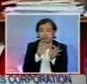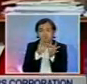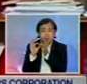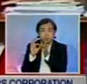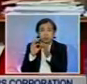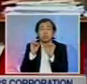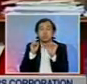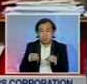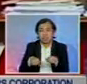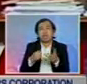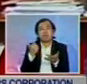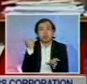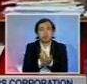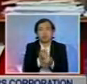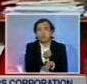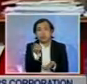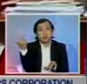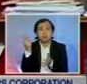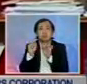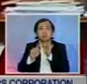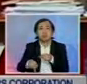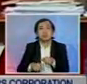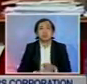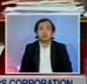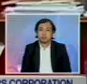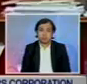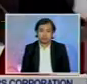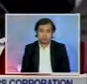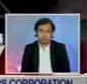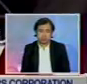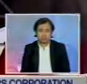I will authorize the striking out of the answer.